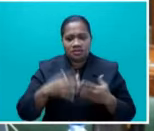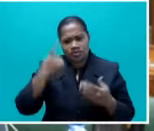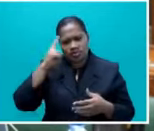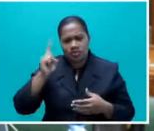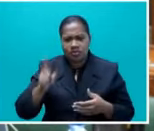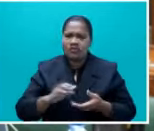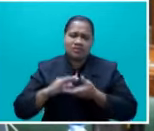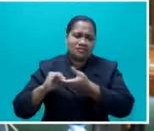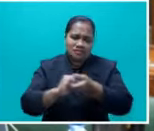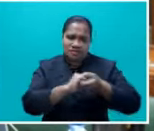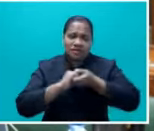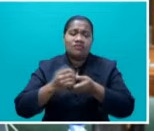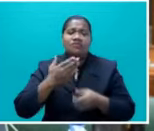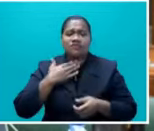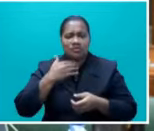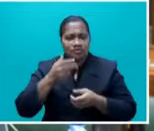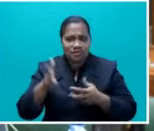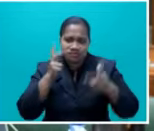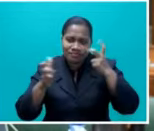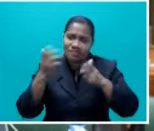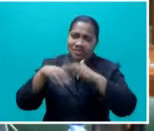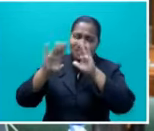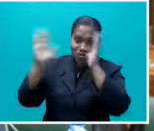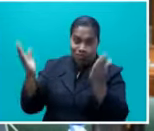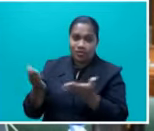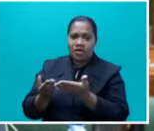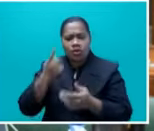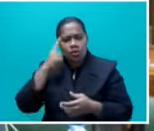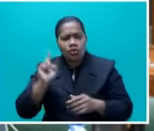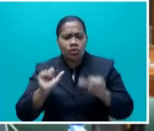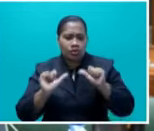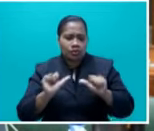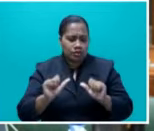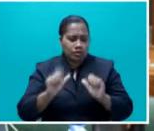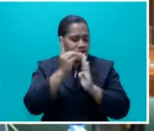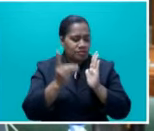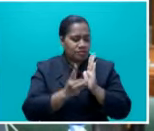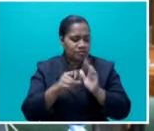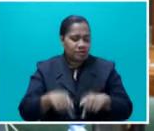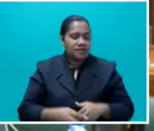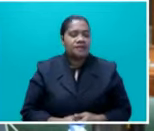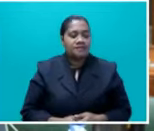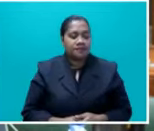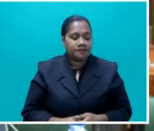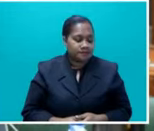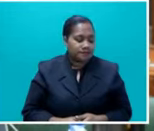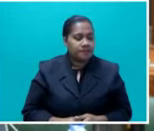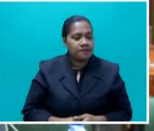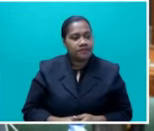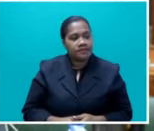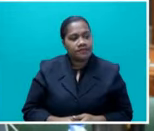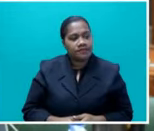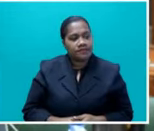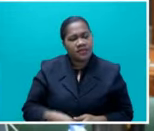forces to make the voiceless heard in the global arena, a call to protect the democratic frontier for the younger generation, a call for patriotism,